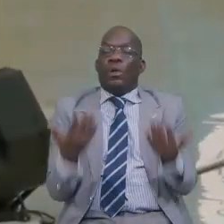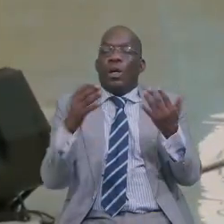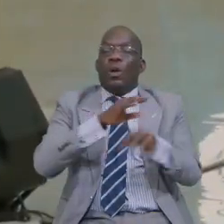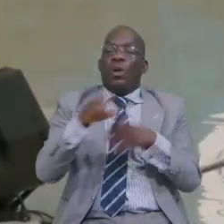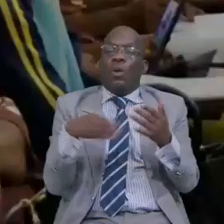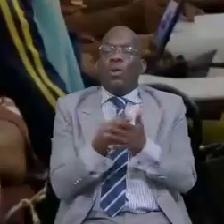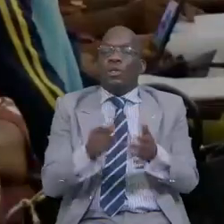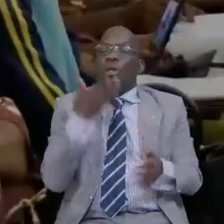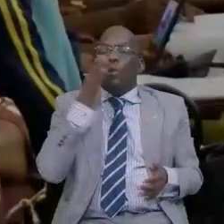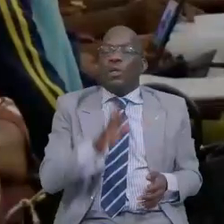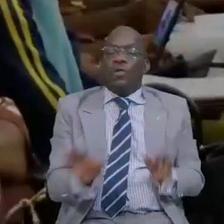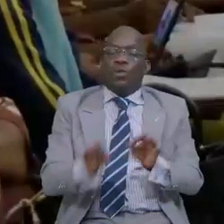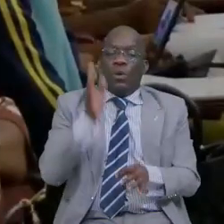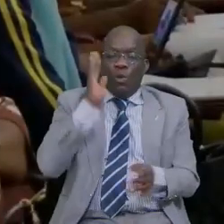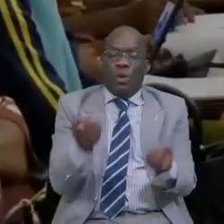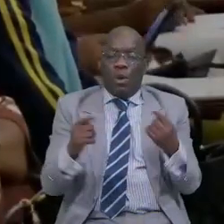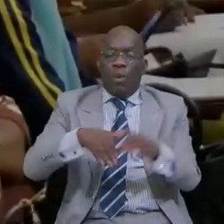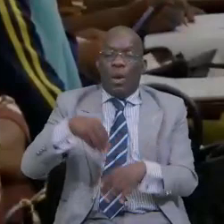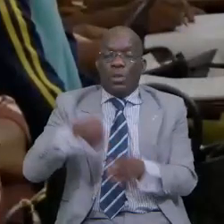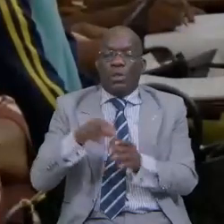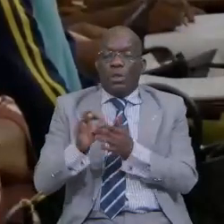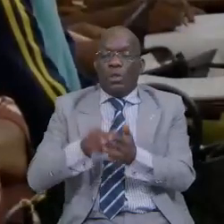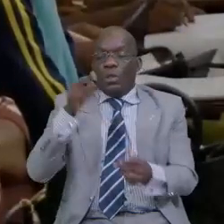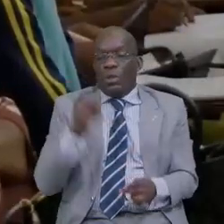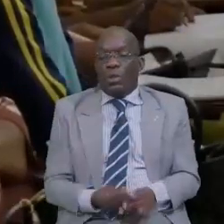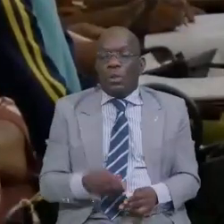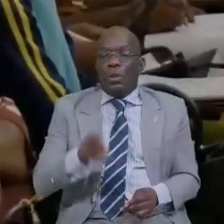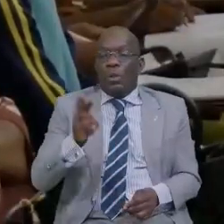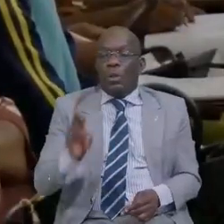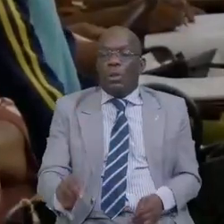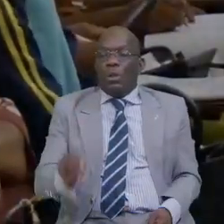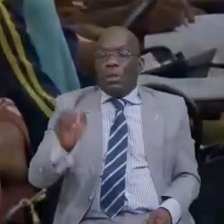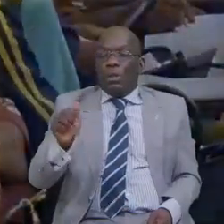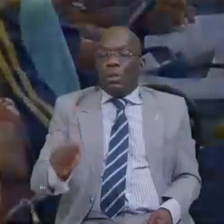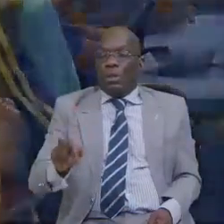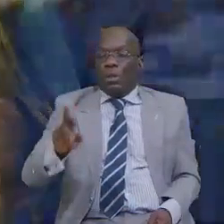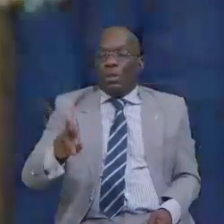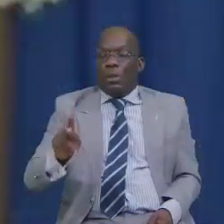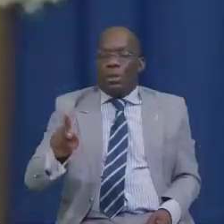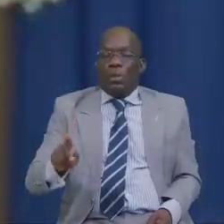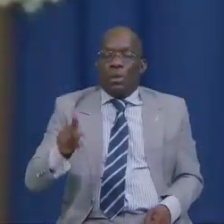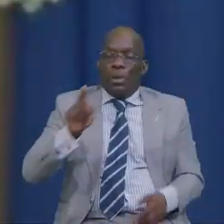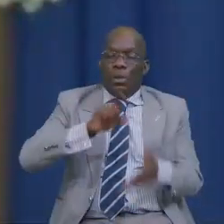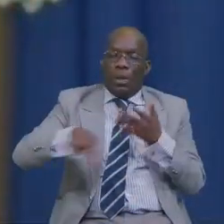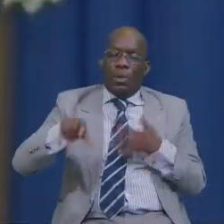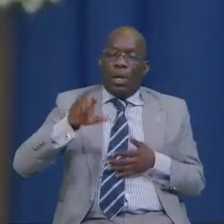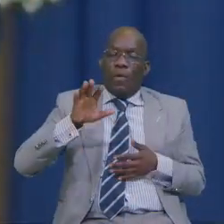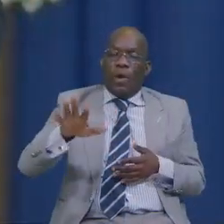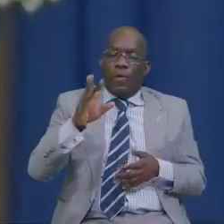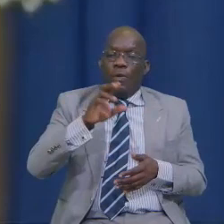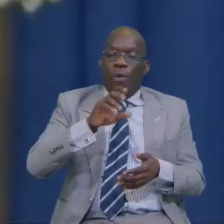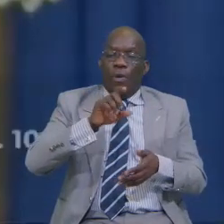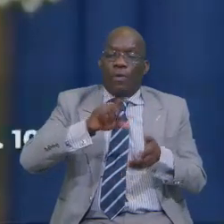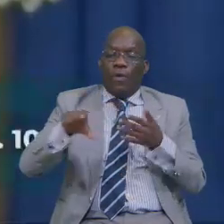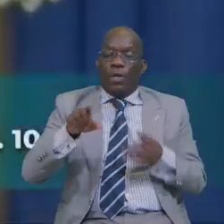in Jesus' name. In Mark chapter 5, verse 15, and they come to Jesus, and you